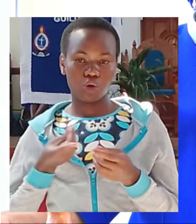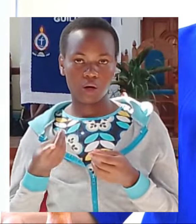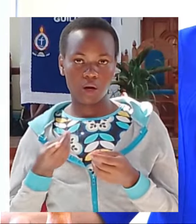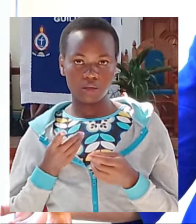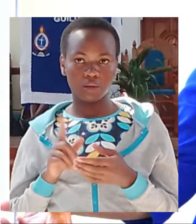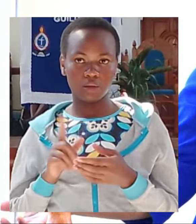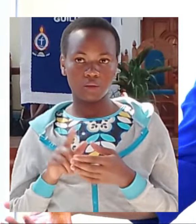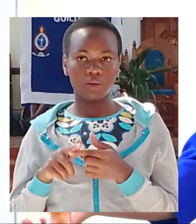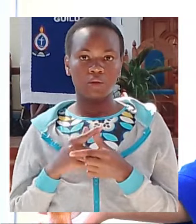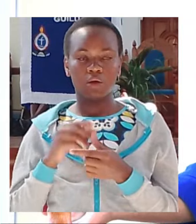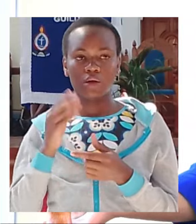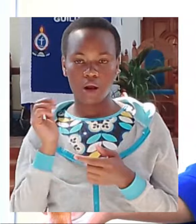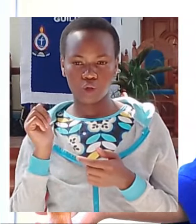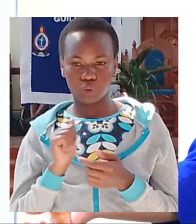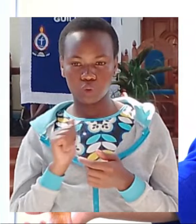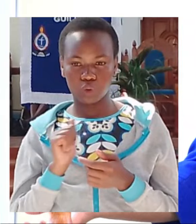and grandchildren.